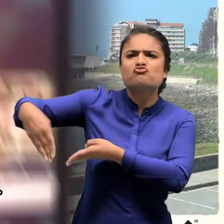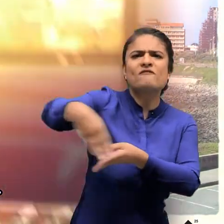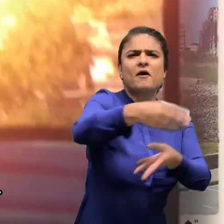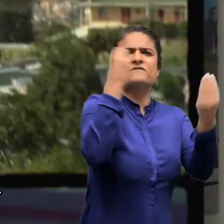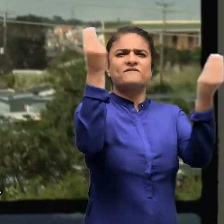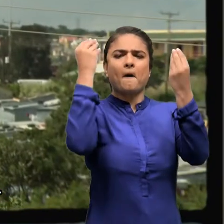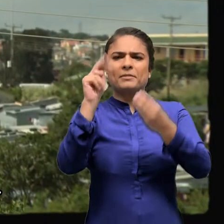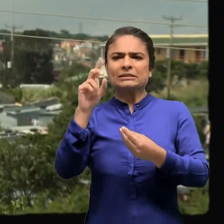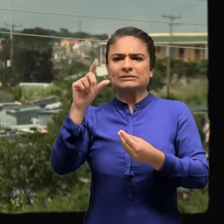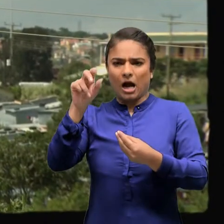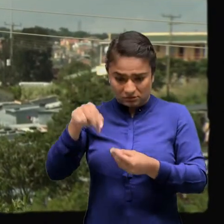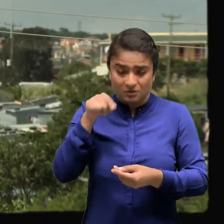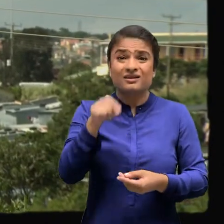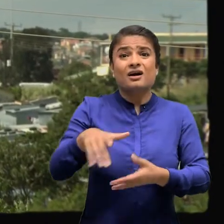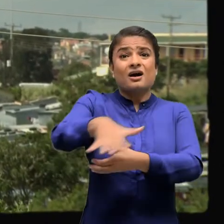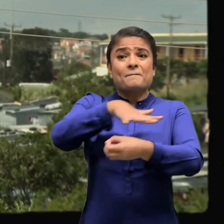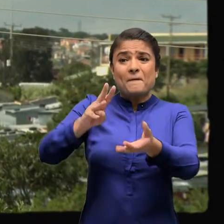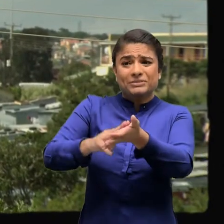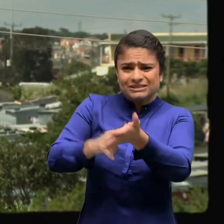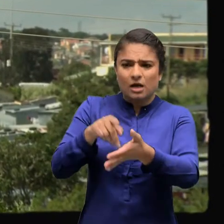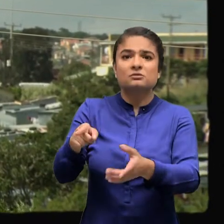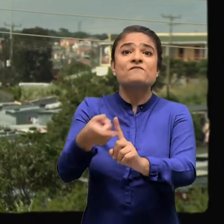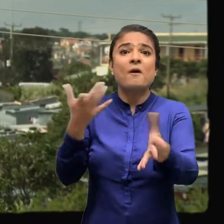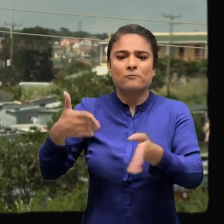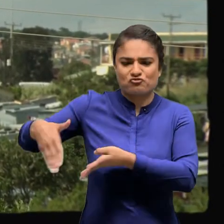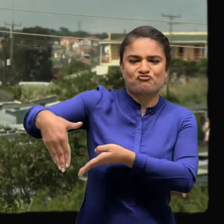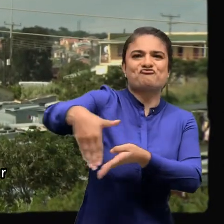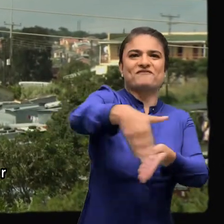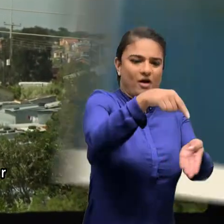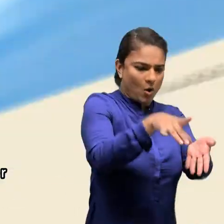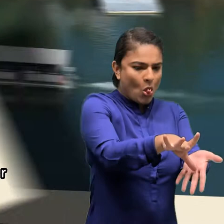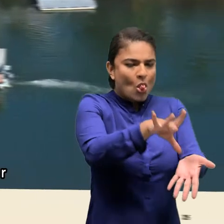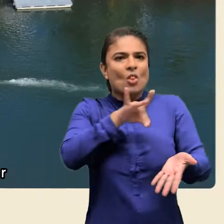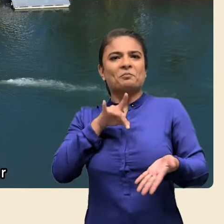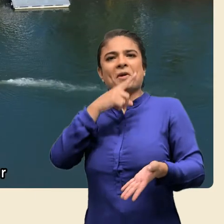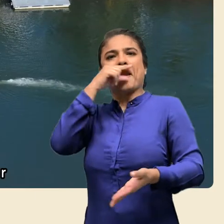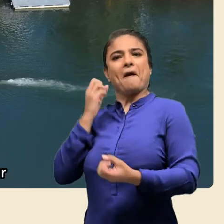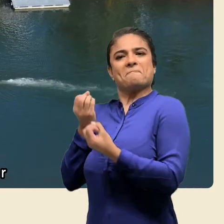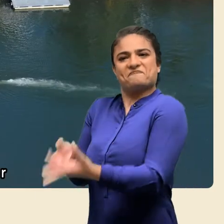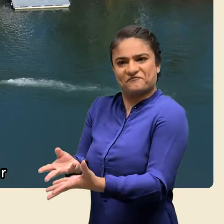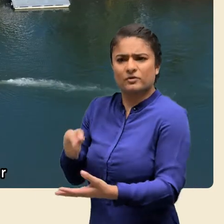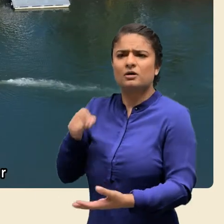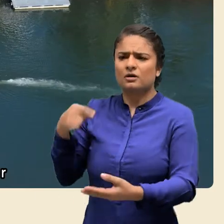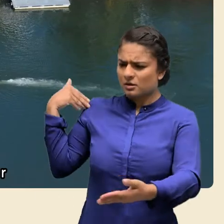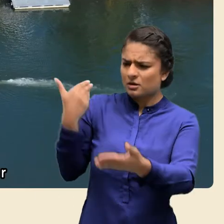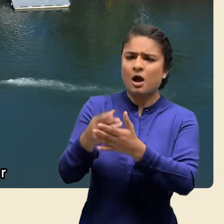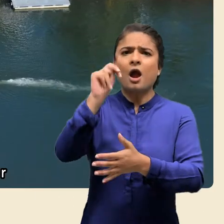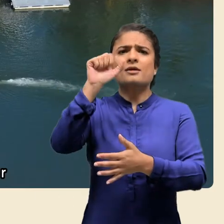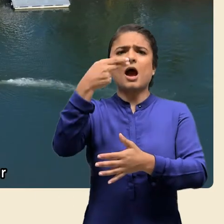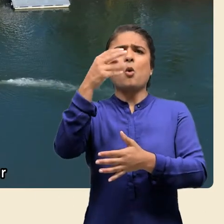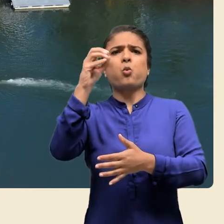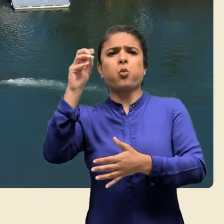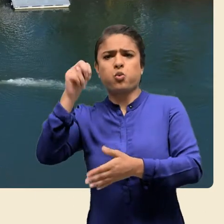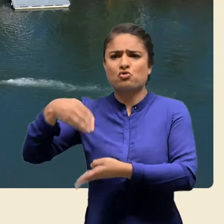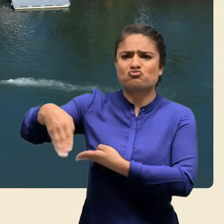the Eastern Cape. The name Mdansani is derived from a stream that ran from the Nahoon River down to the Buffalo